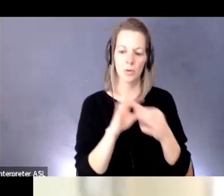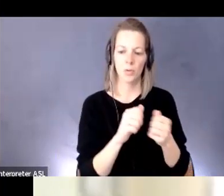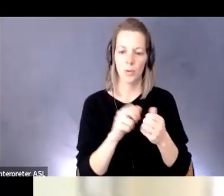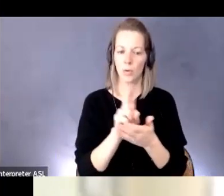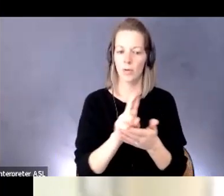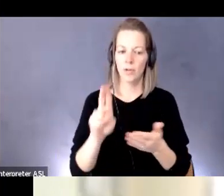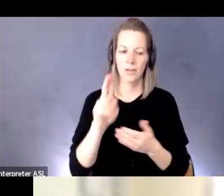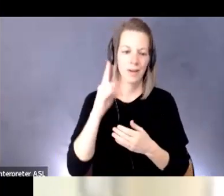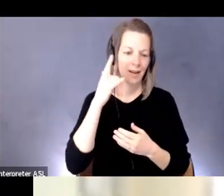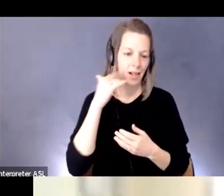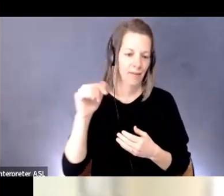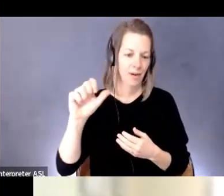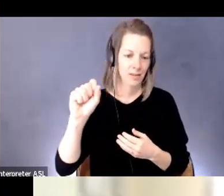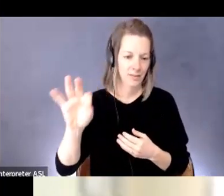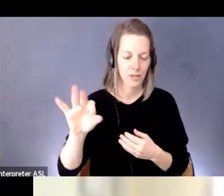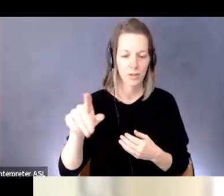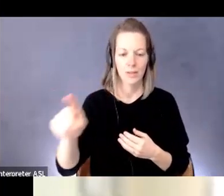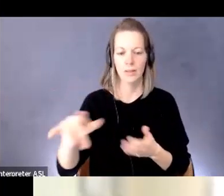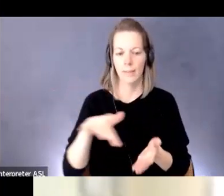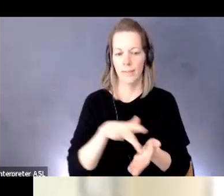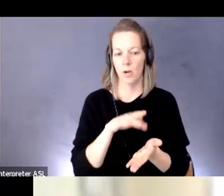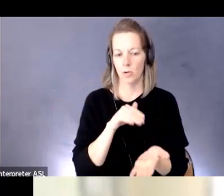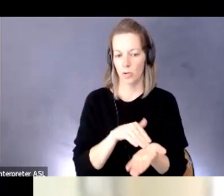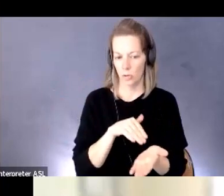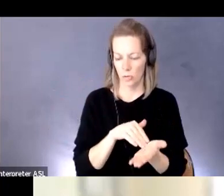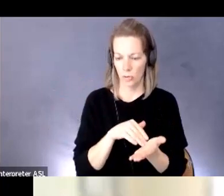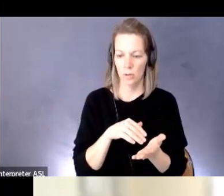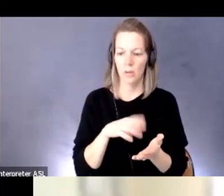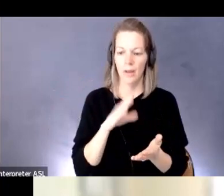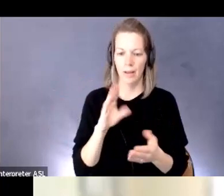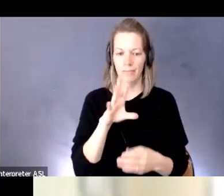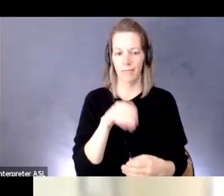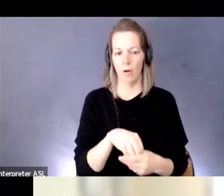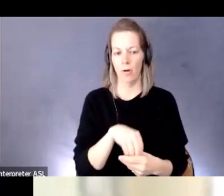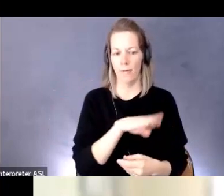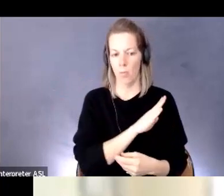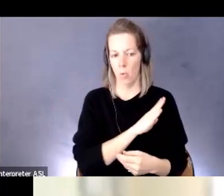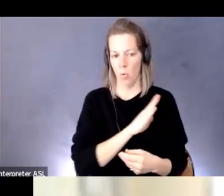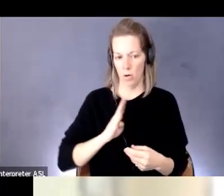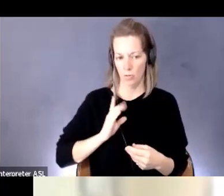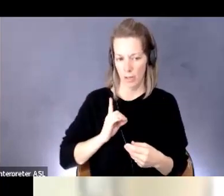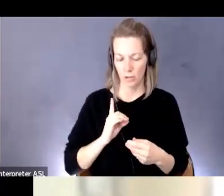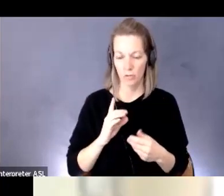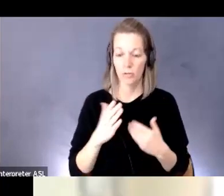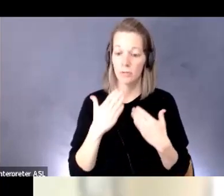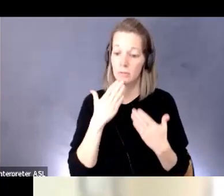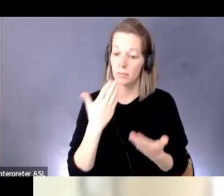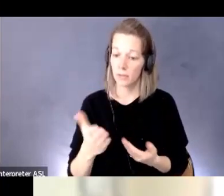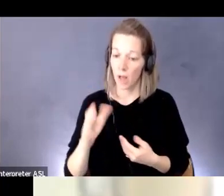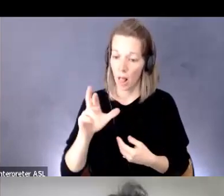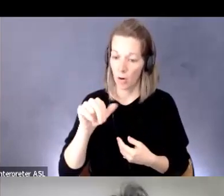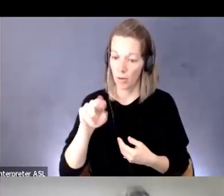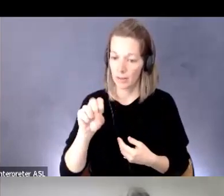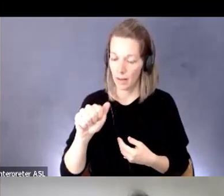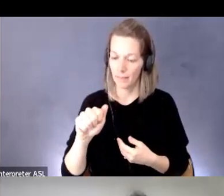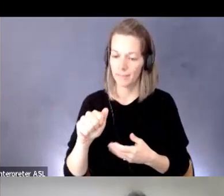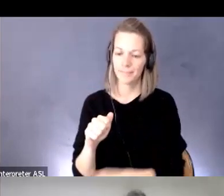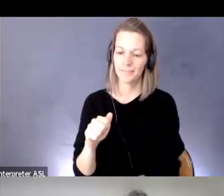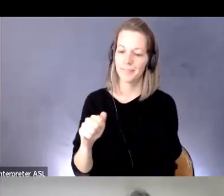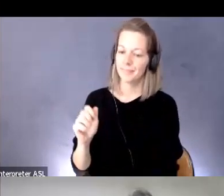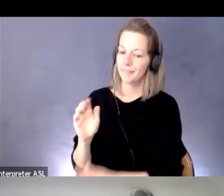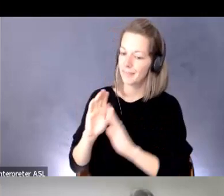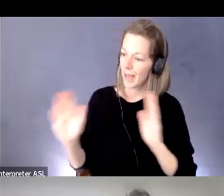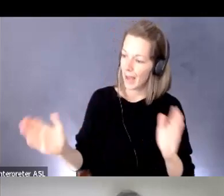University of California, San Francisco as a medical doctor and is also on our board of directors. Clarissa, welcome. Hi, thank